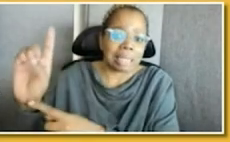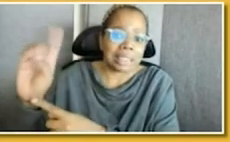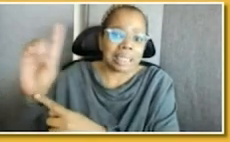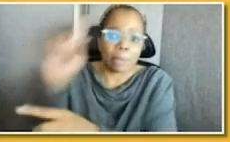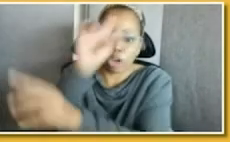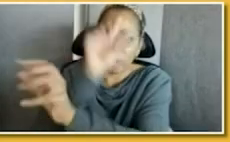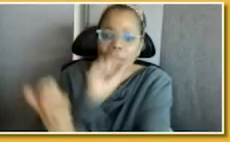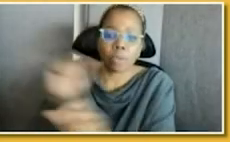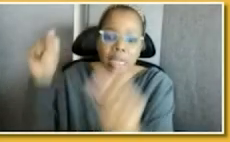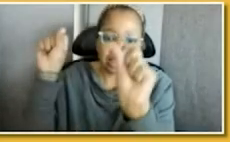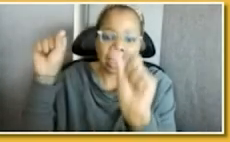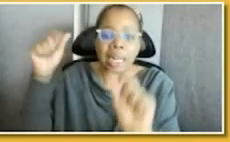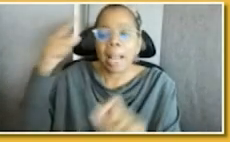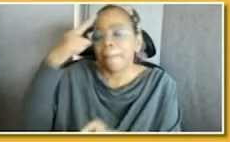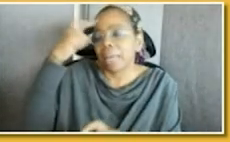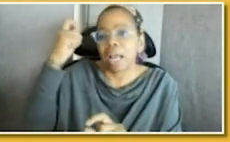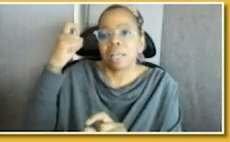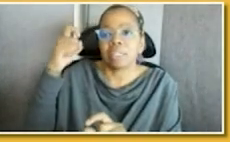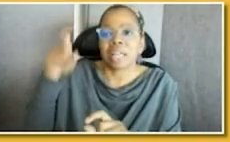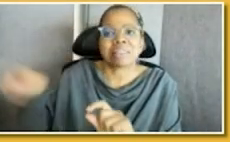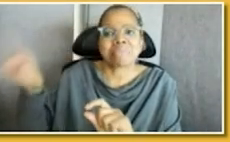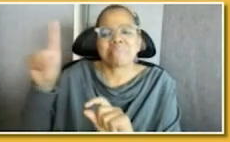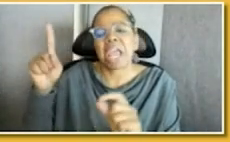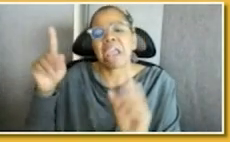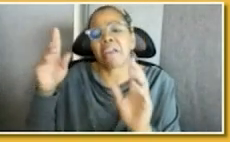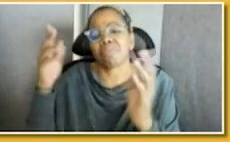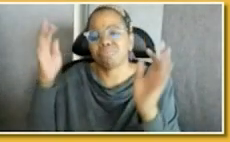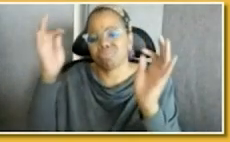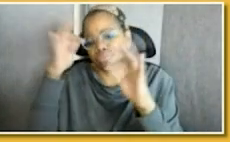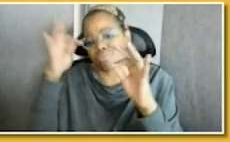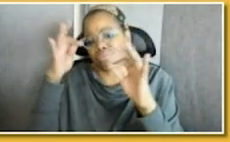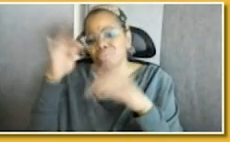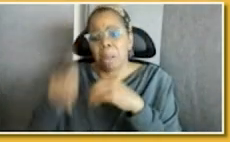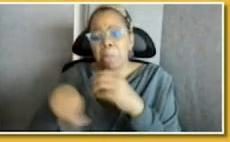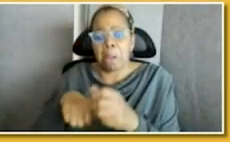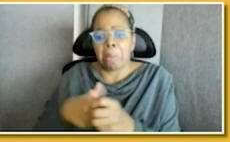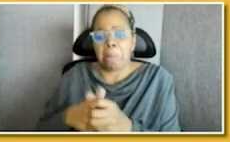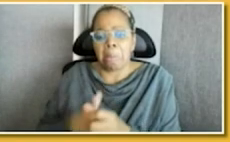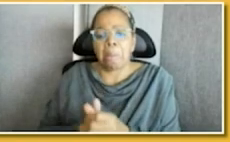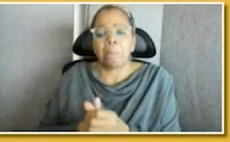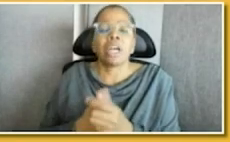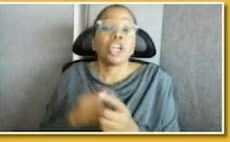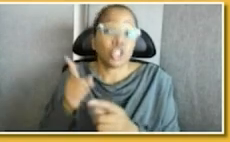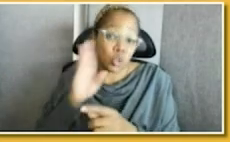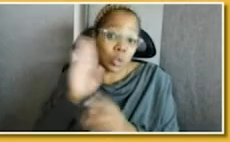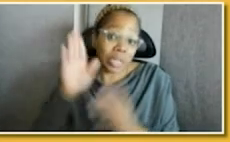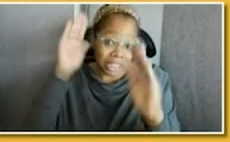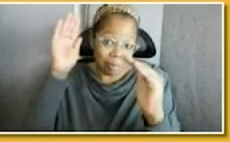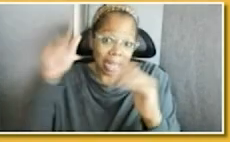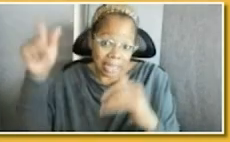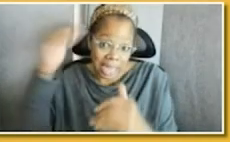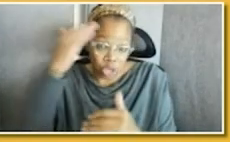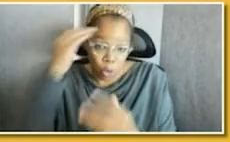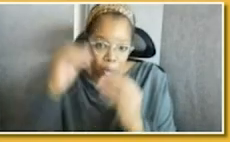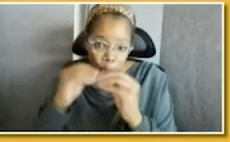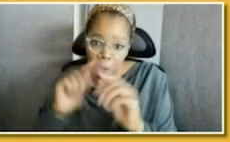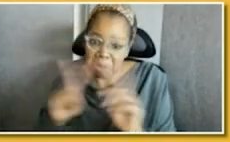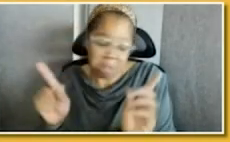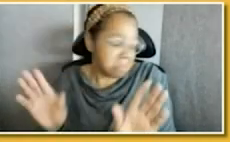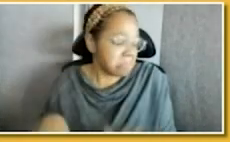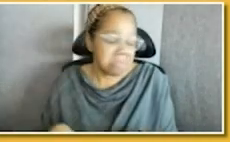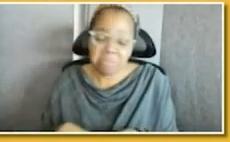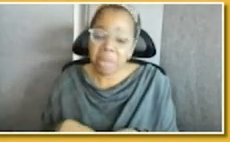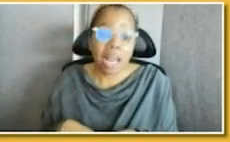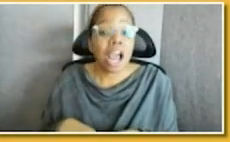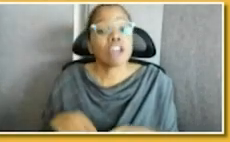know, that deep into the, you know, and you would expect more, but they're not that deep into the story. And so the story becomes the Postal Service is losing